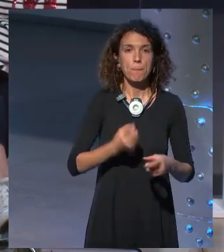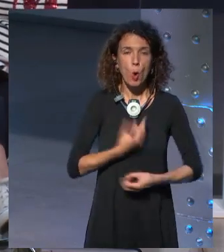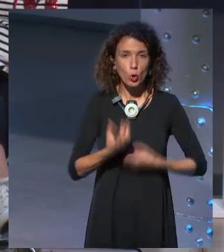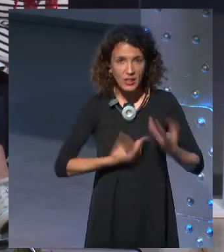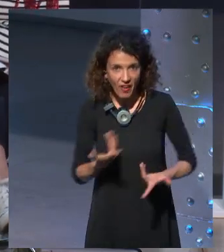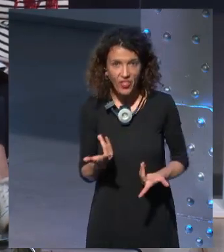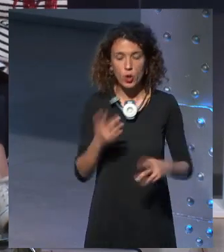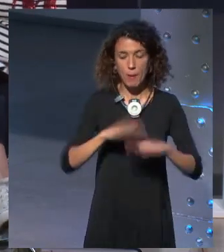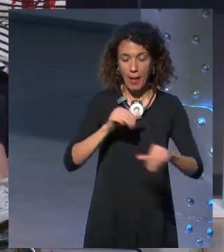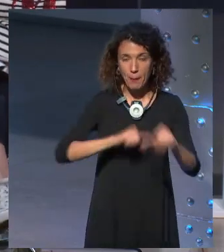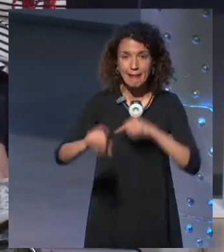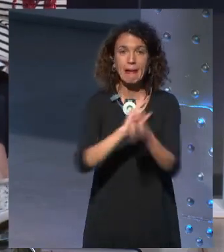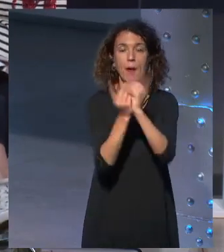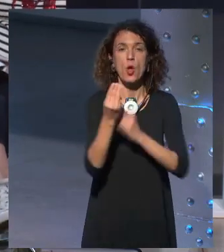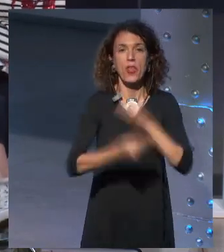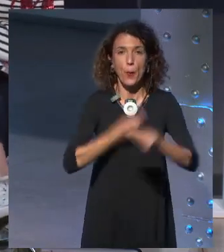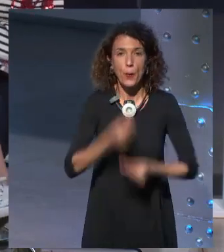¿Tenemos preguntas?